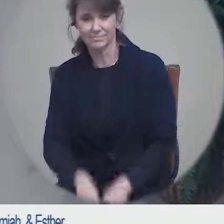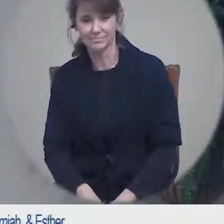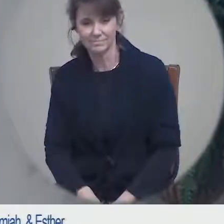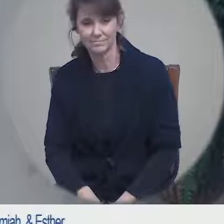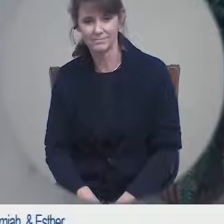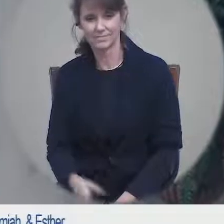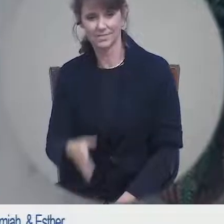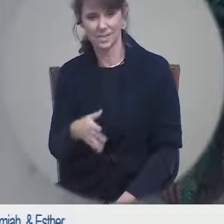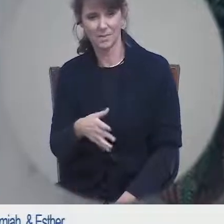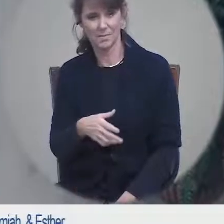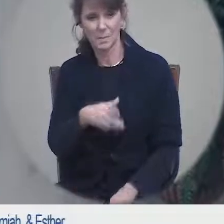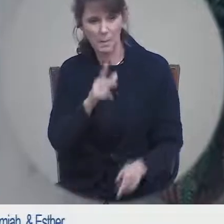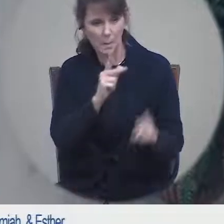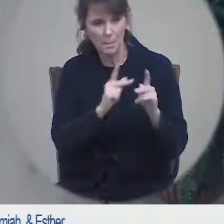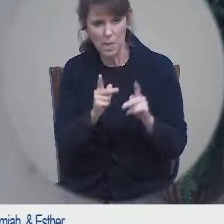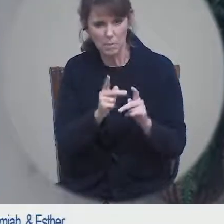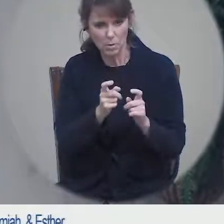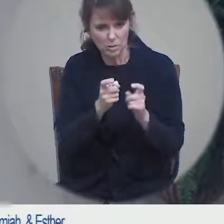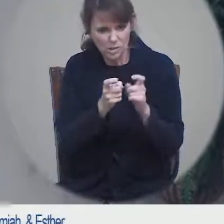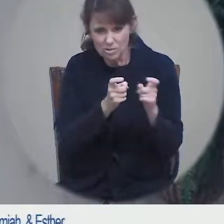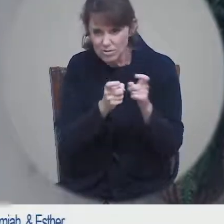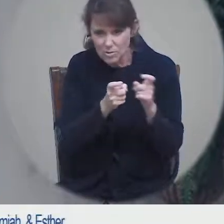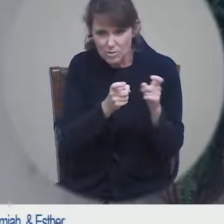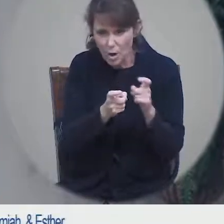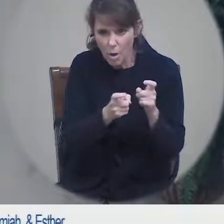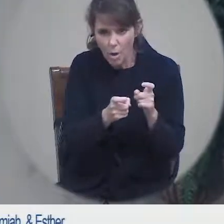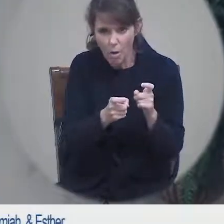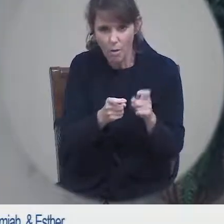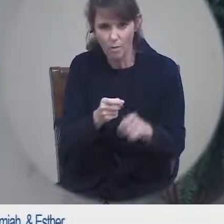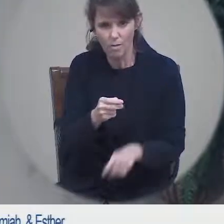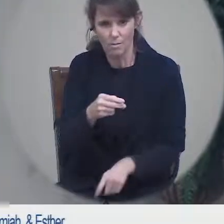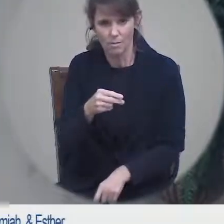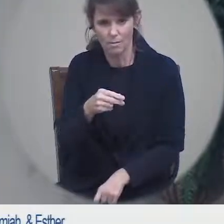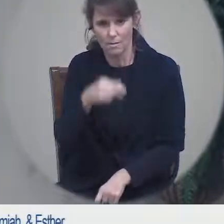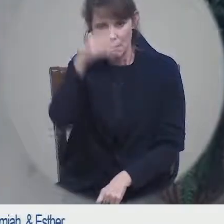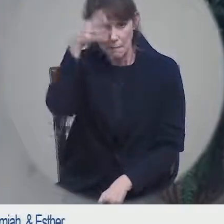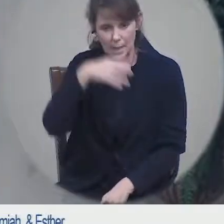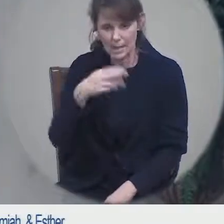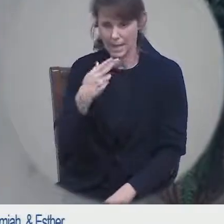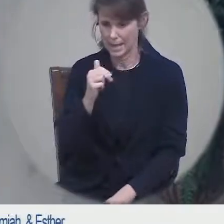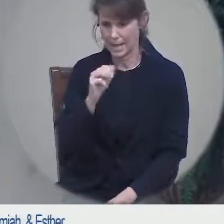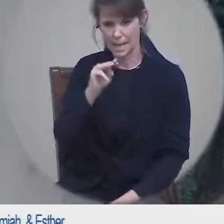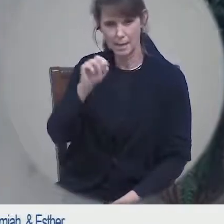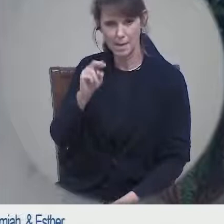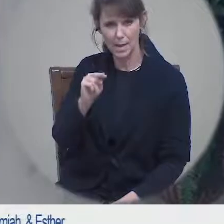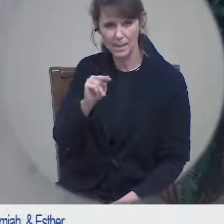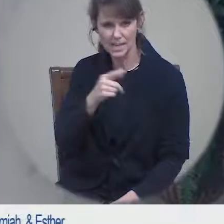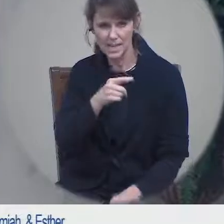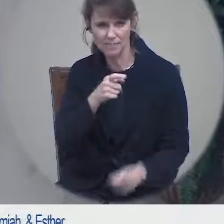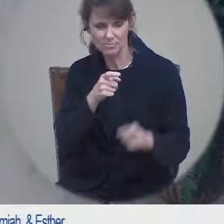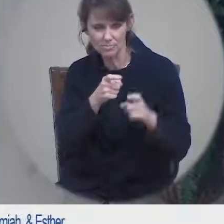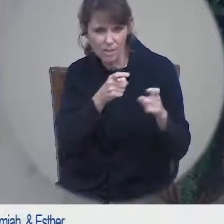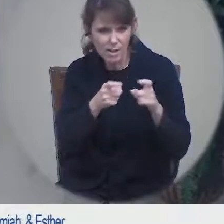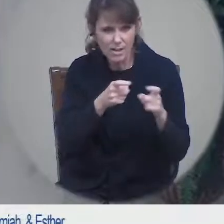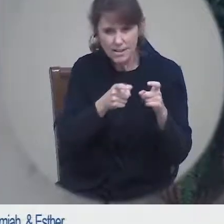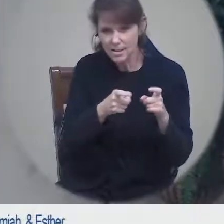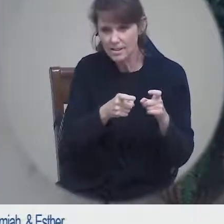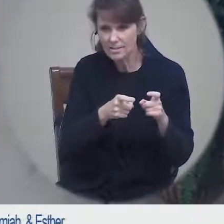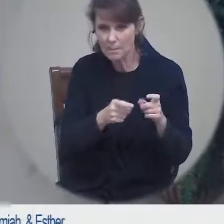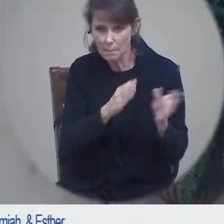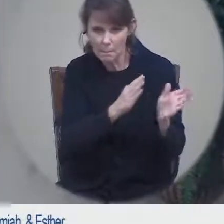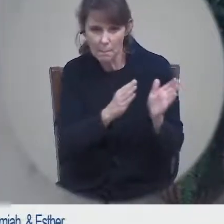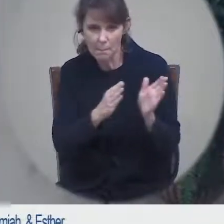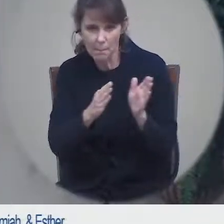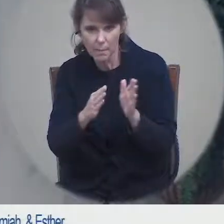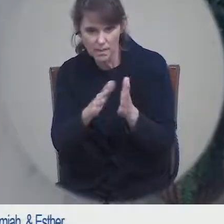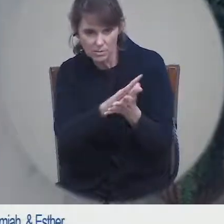manipulation of man, it doesn't seem that's going to be possible, that Haman seems to be on a roll. He seems to be headed to a direction. But we